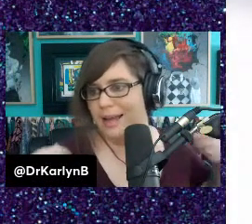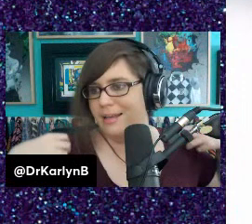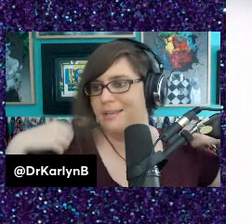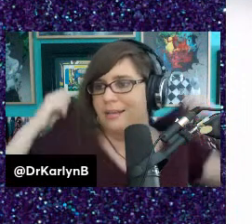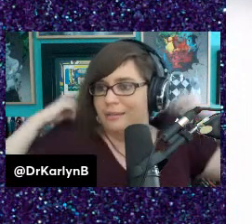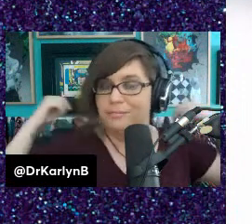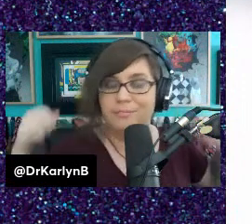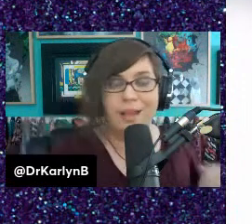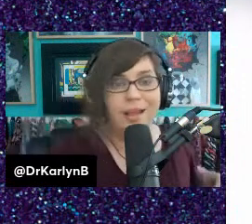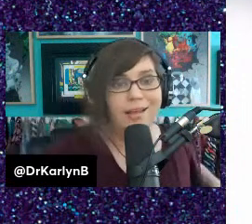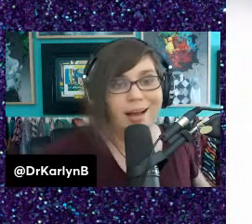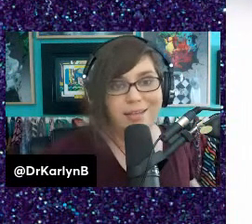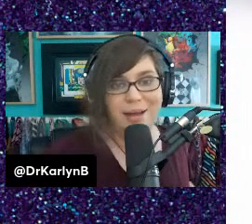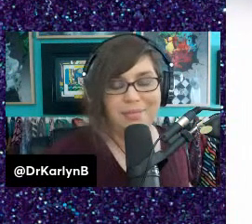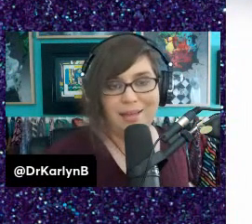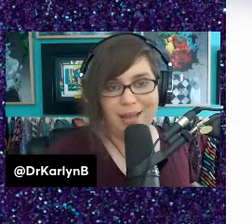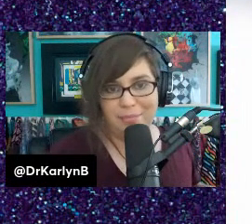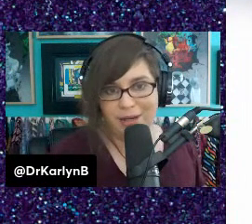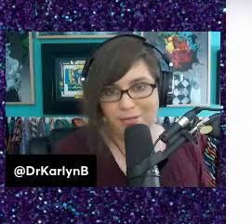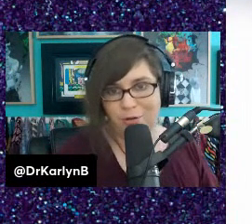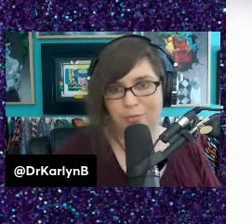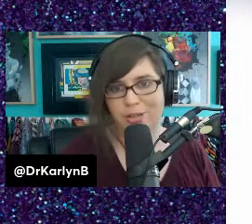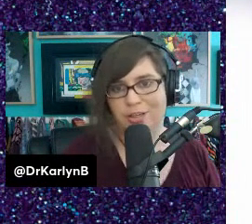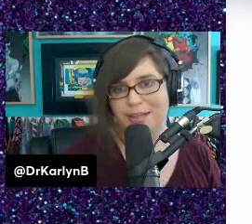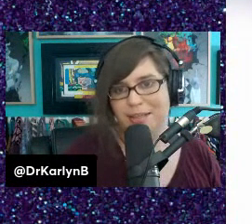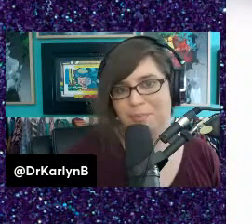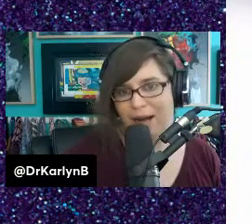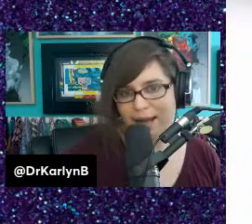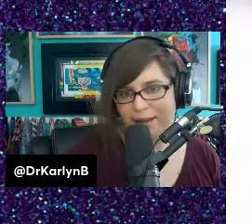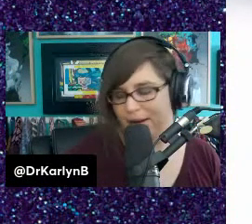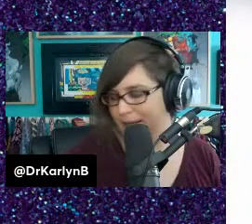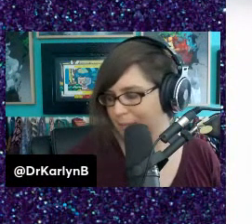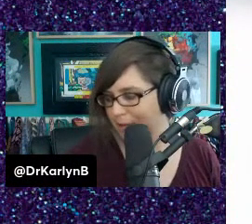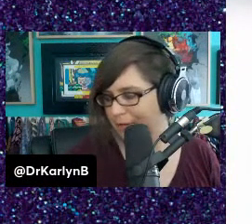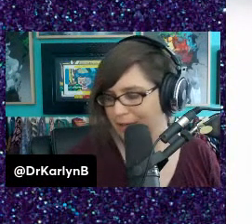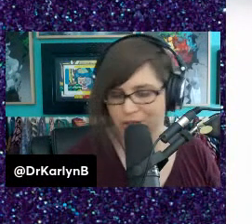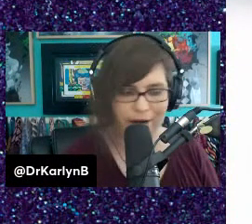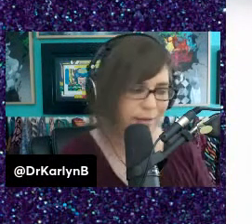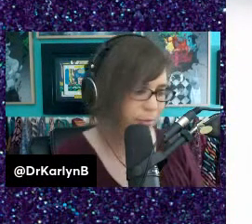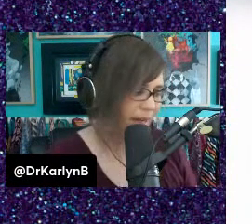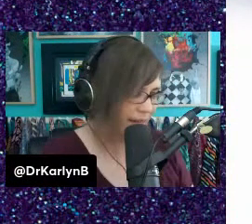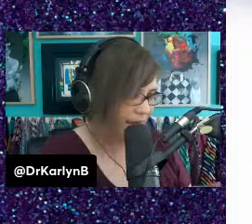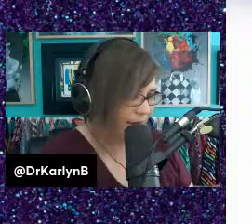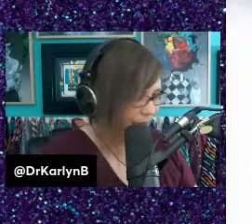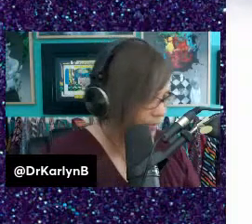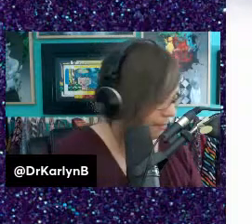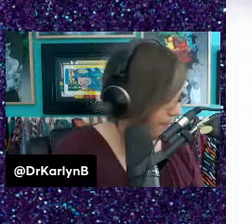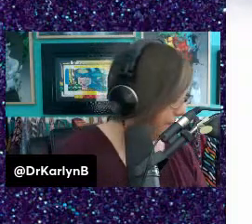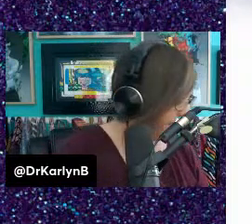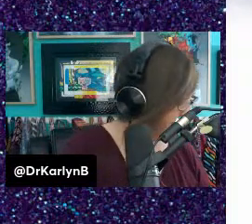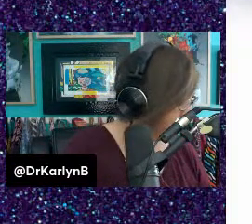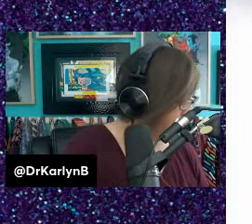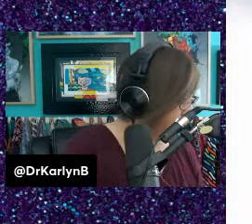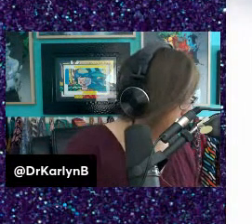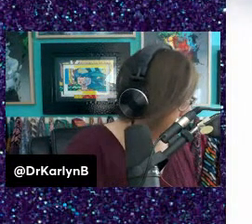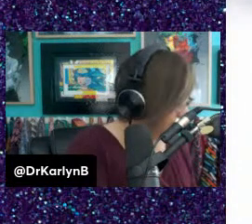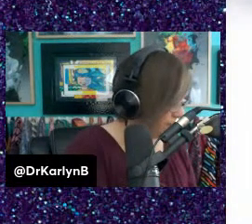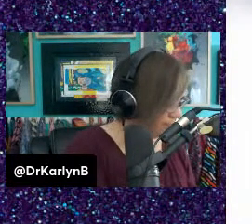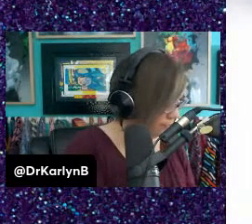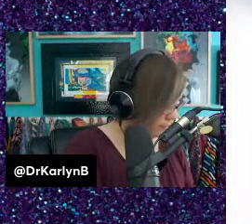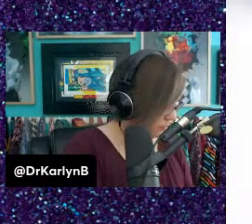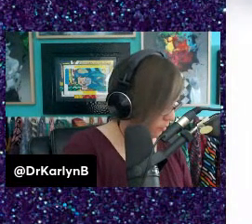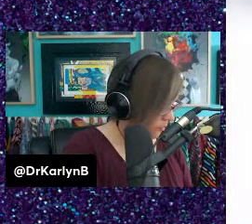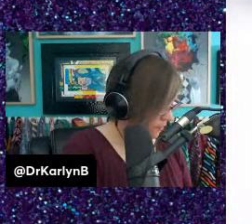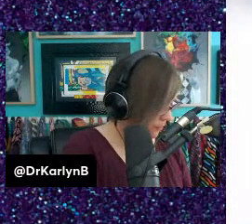Excellent. Excellent. Guys, mount that like button if you appreciate spying on Kimberly Crenshaw and Ibermex Kendi tonight.